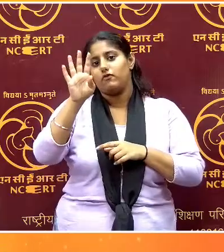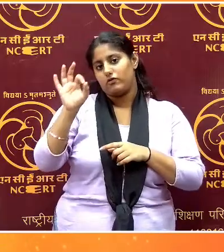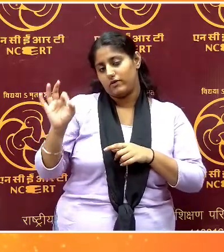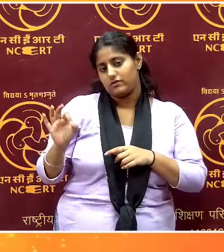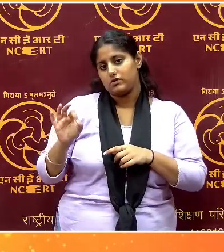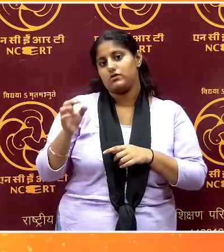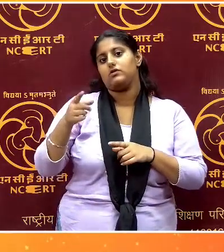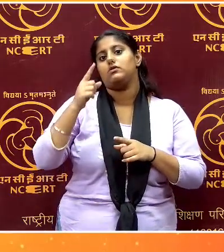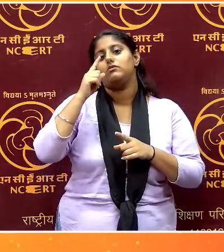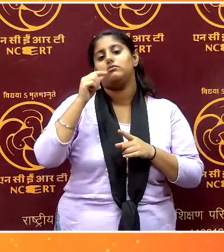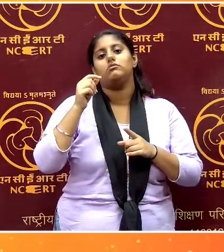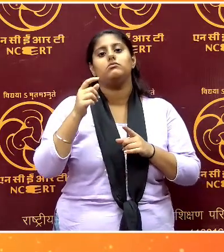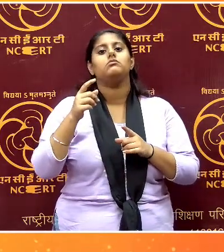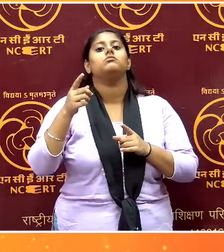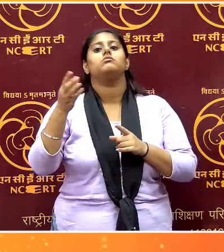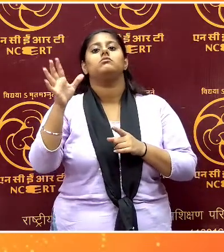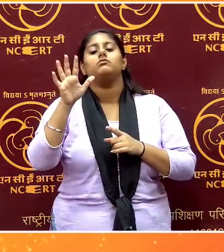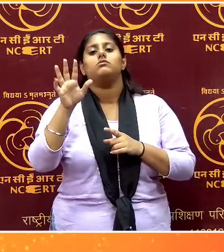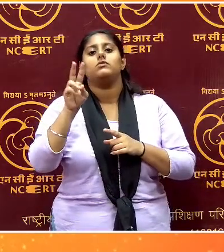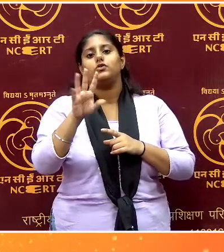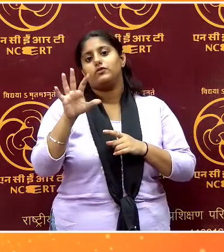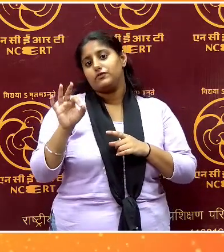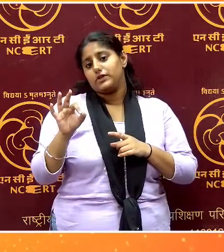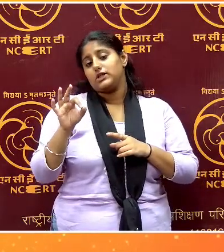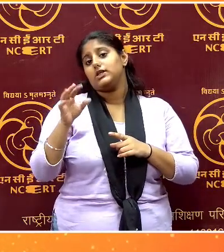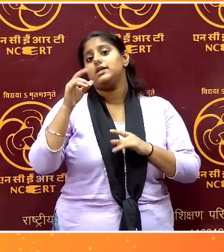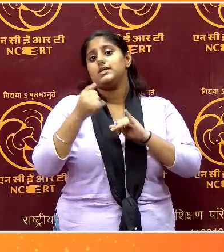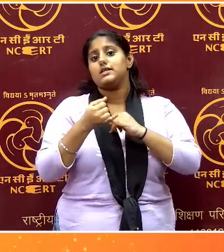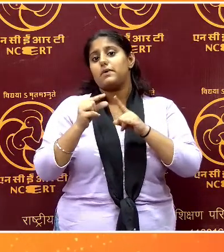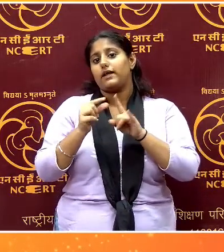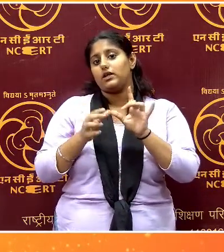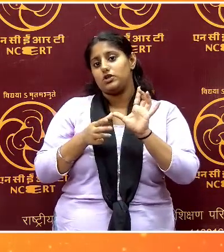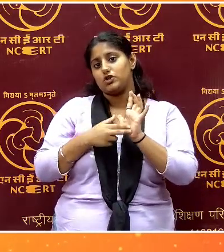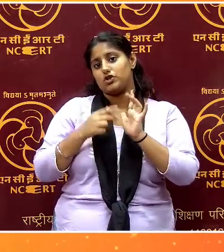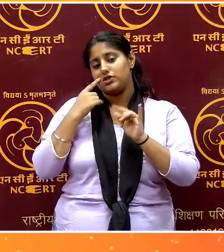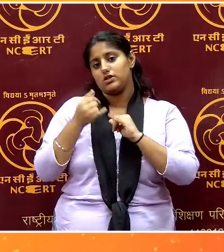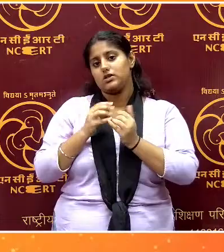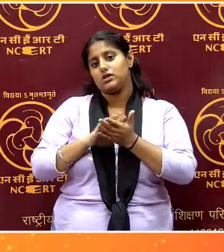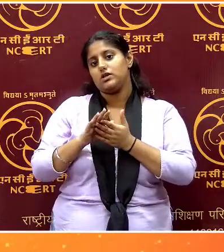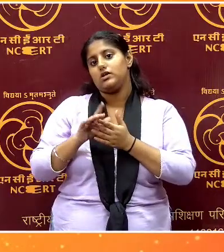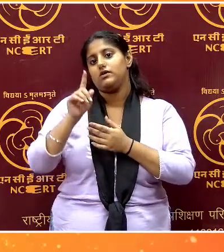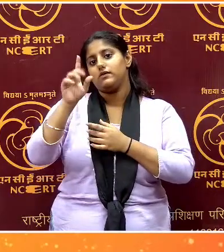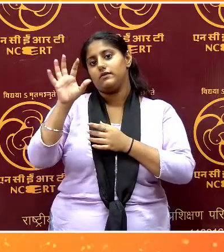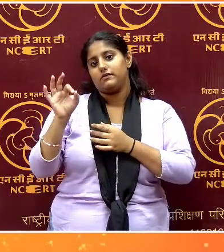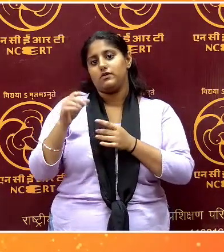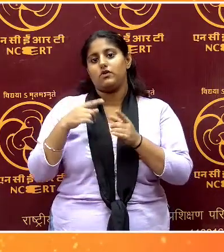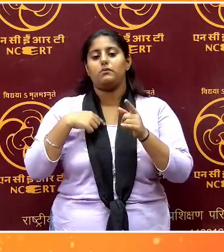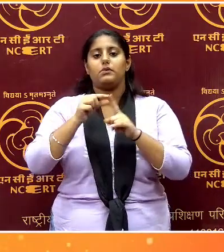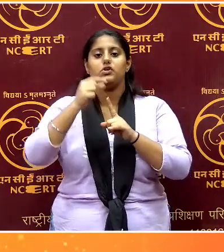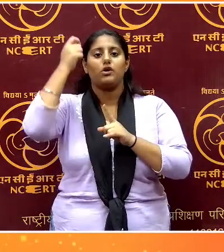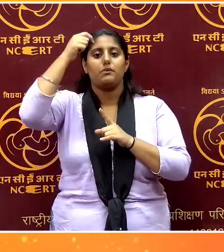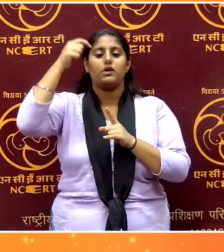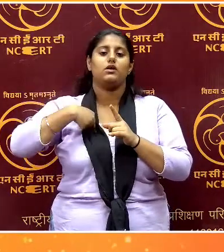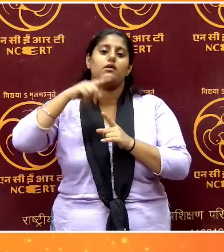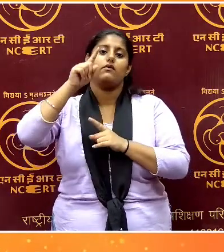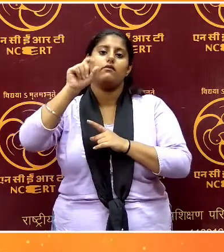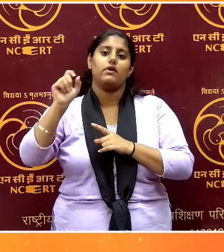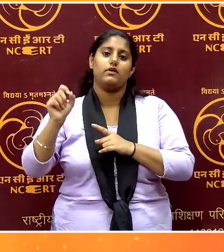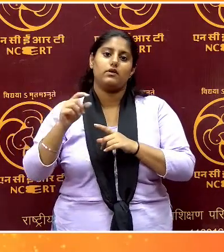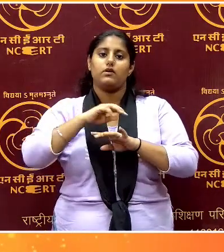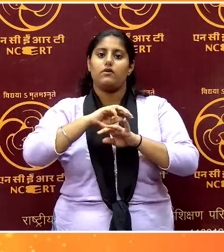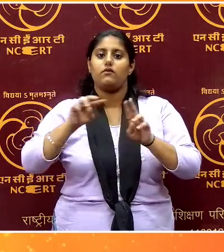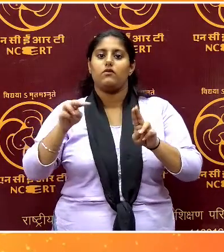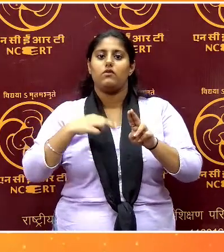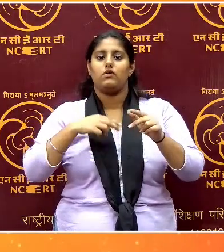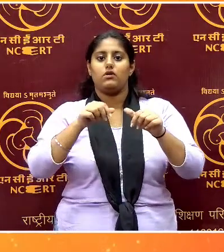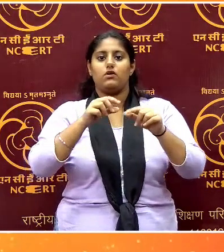German 250, Spanish 350 and Punjabi is 100. From the above data, answer